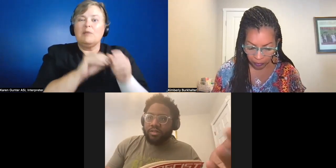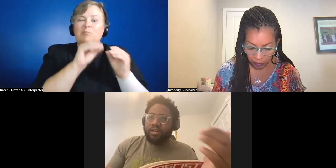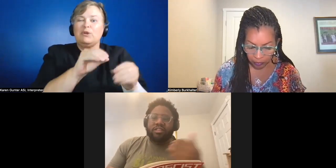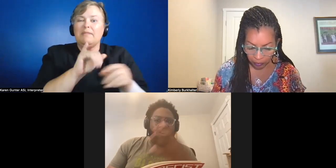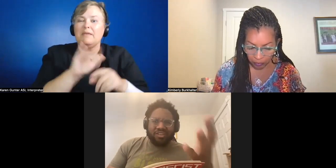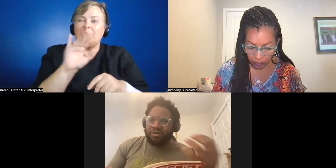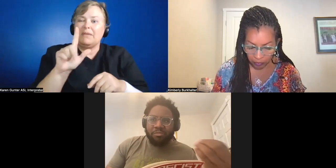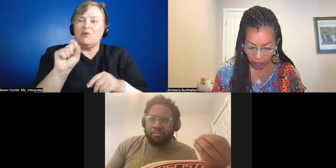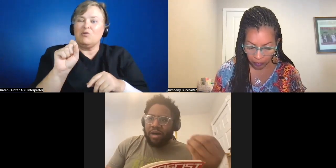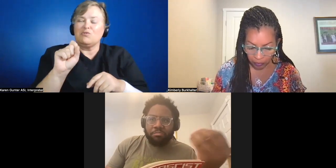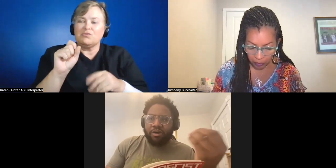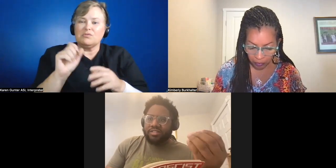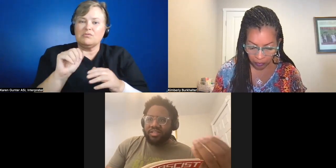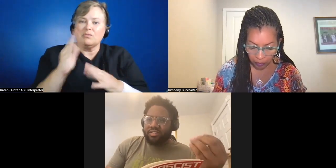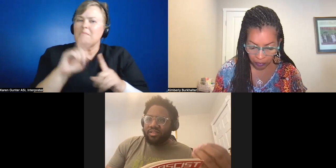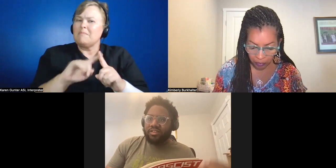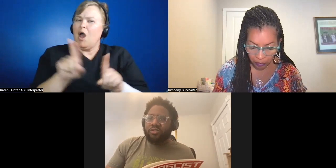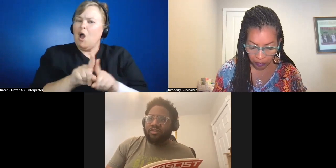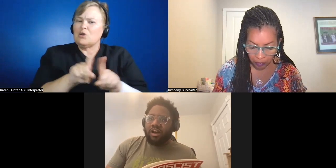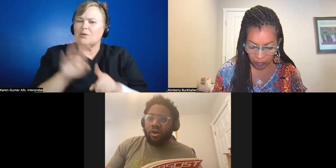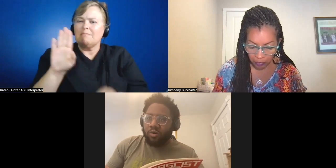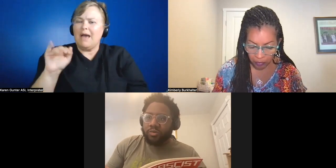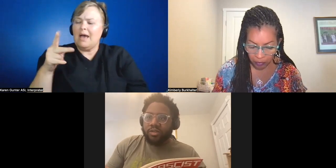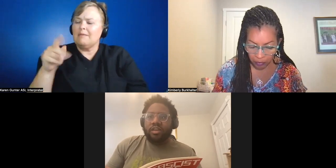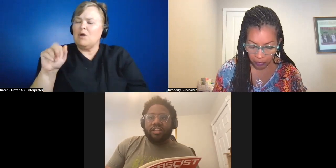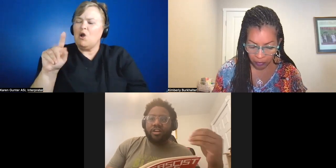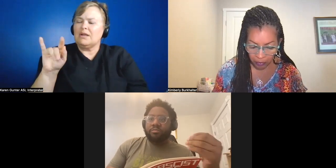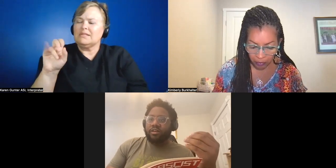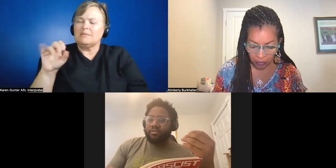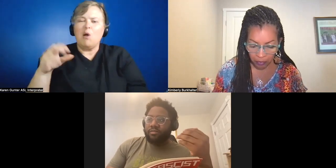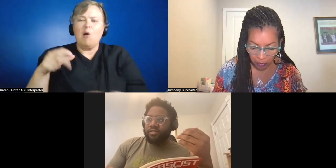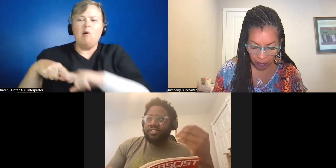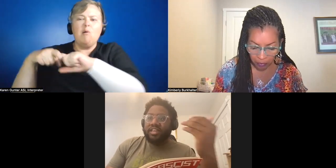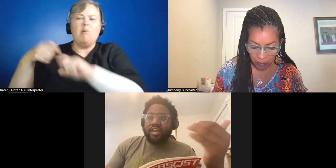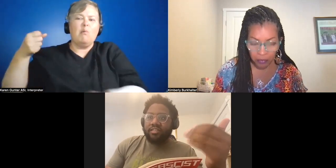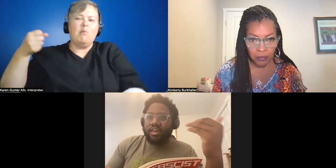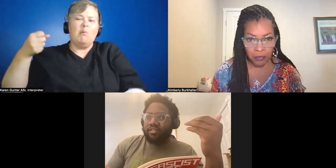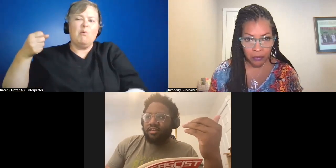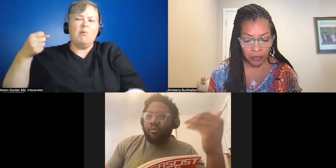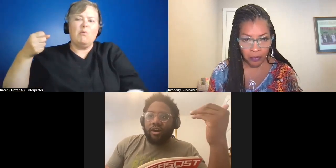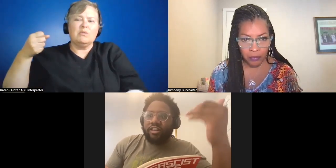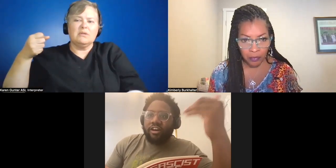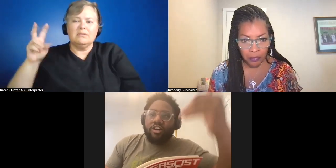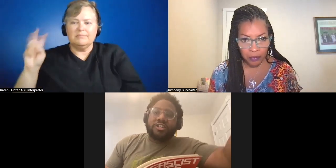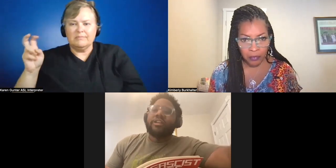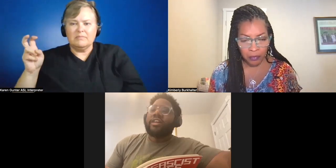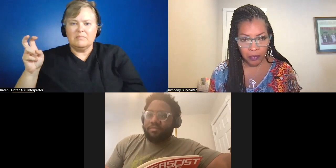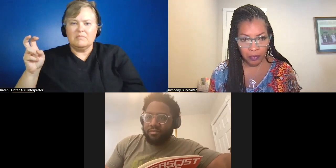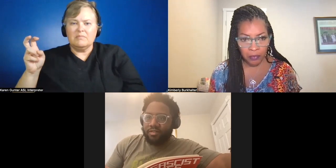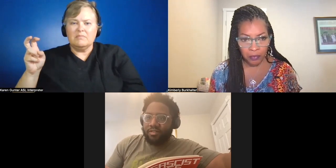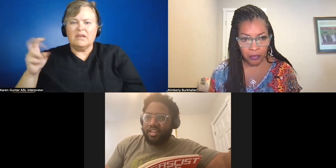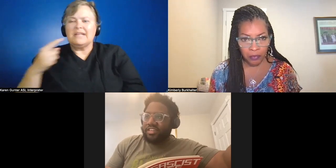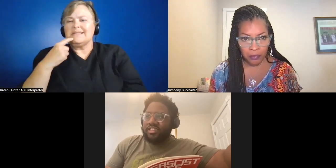forward, there's also a bipartisan sort of like hold in terms of saying that an